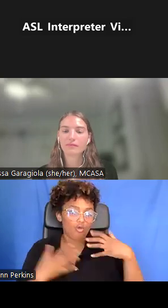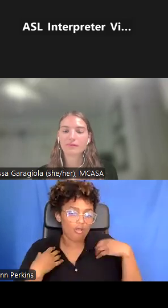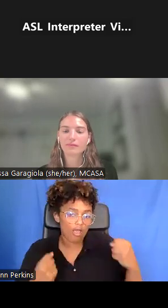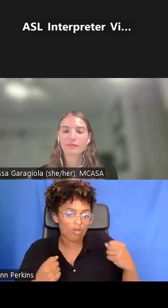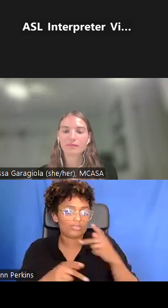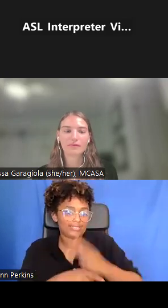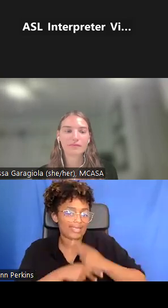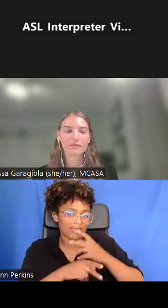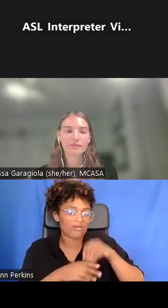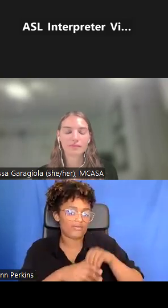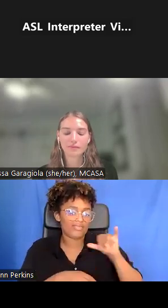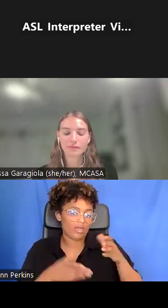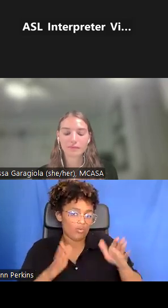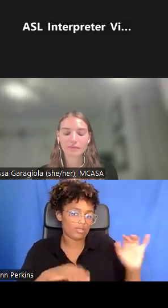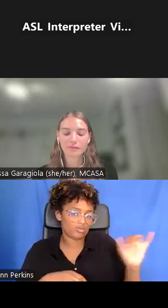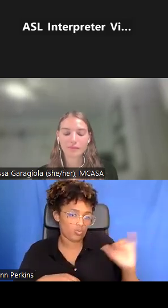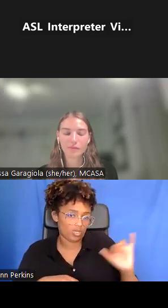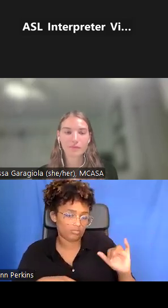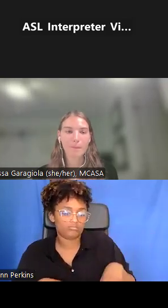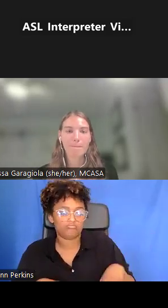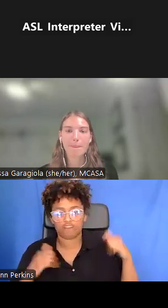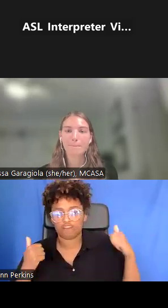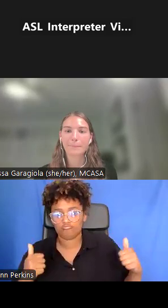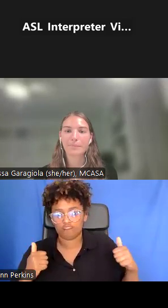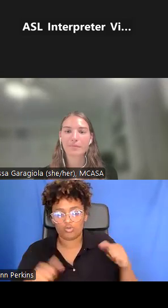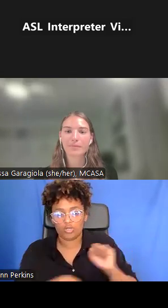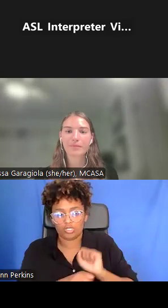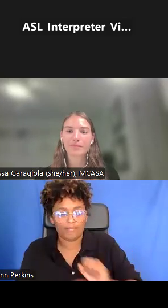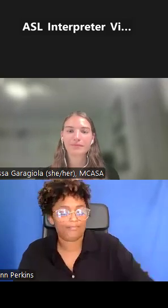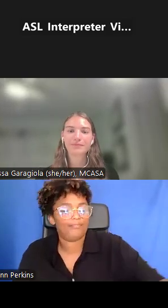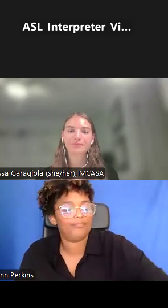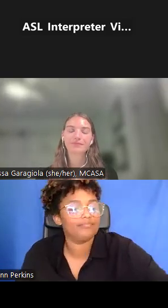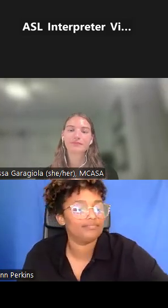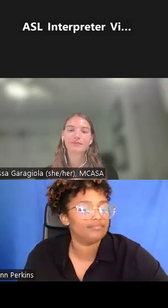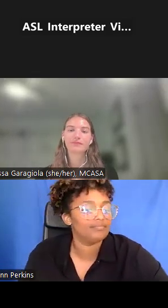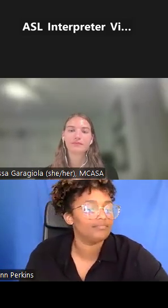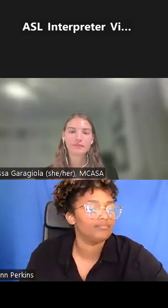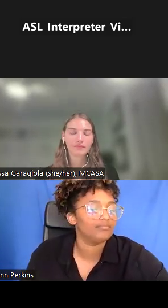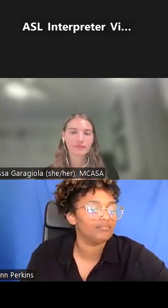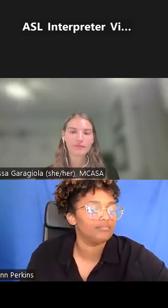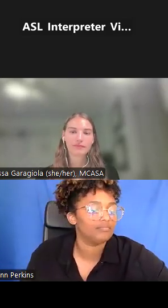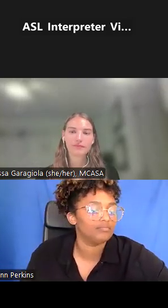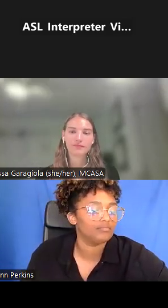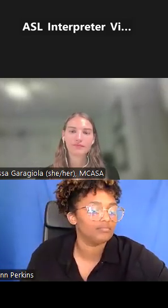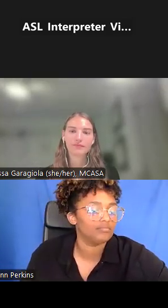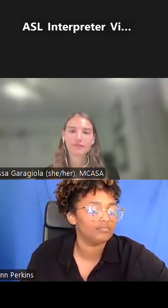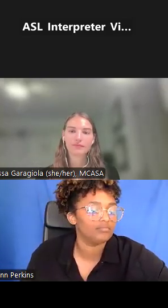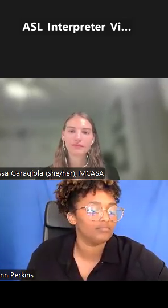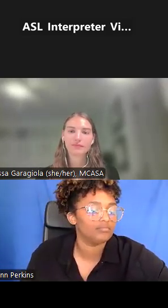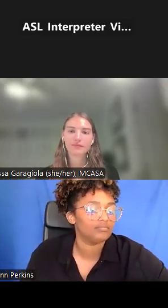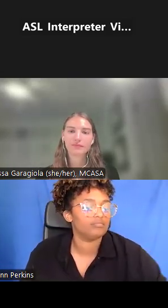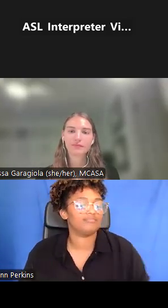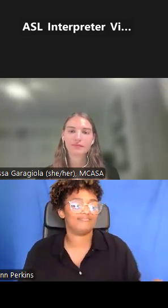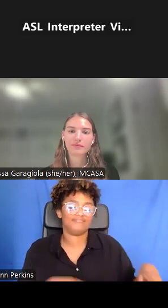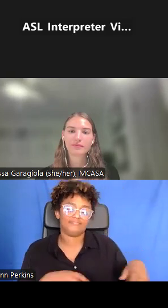as well. So excellent job on this one. So I like to think about, physical health as, how are you taking care